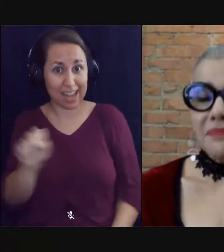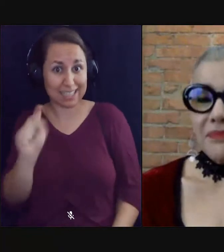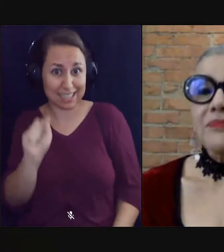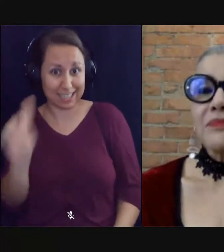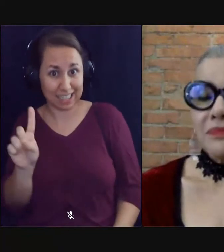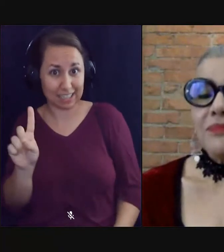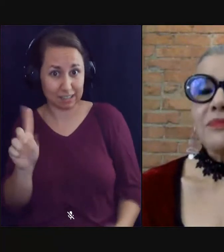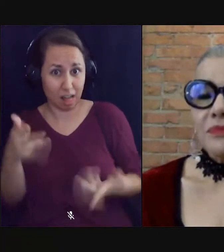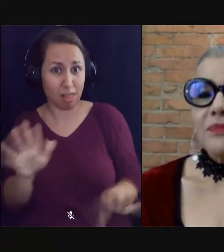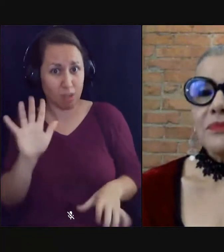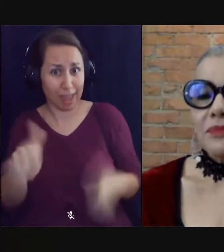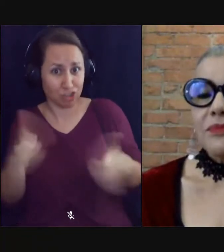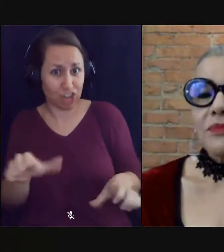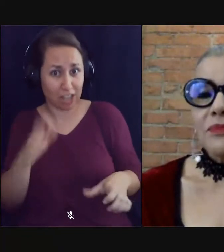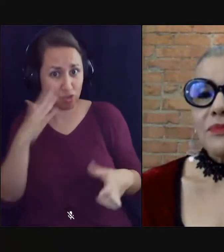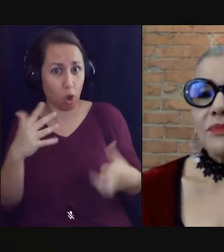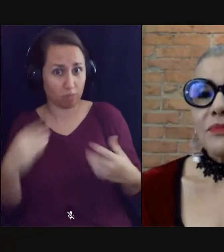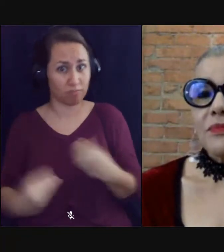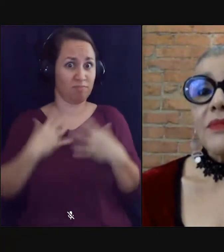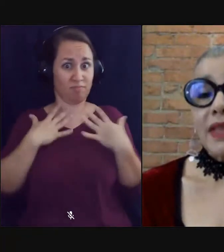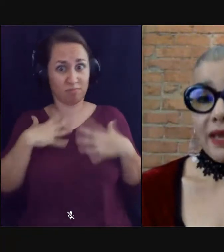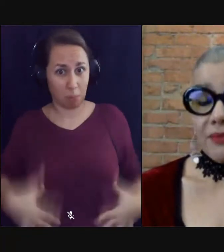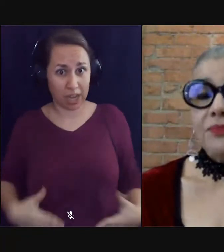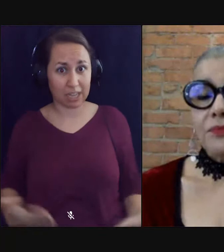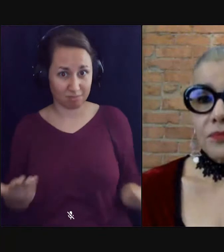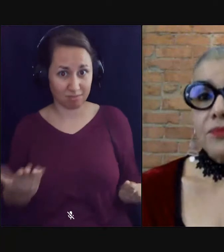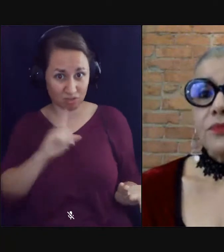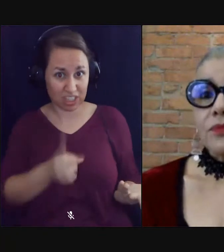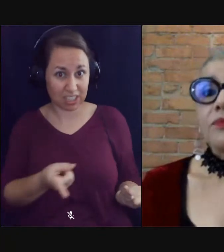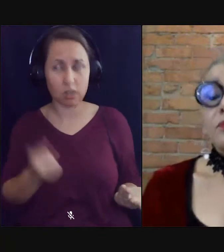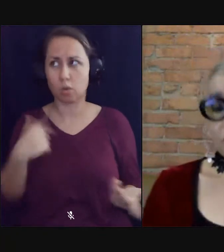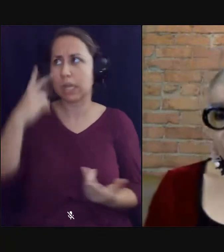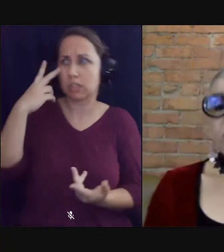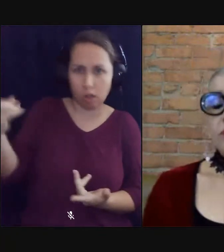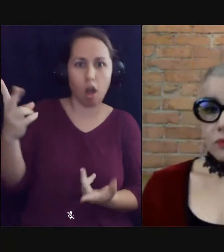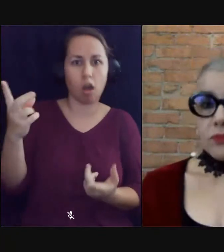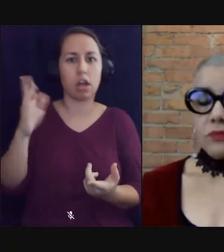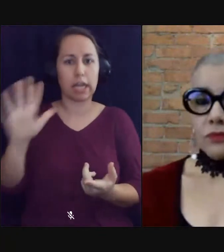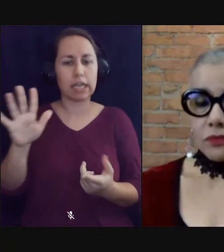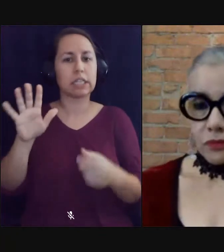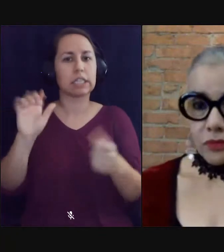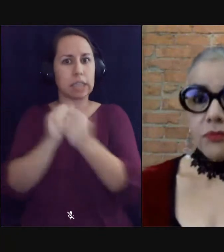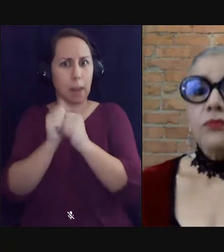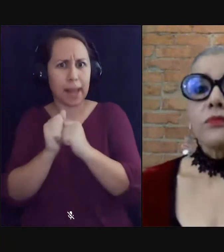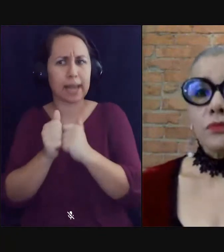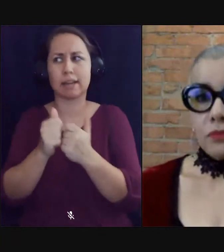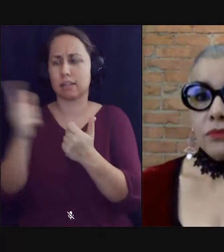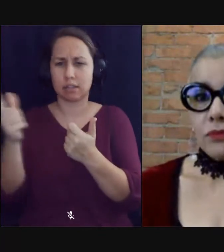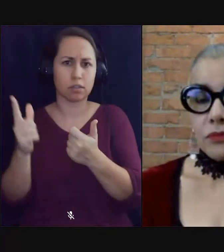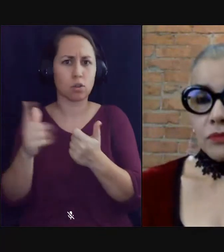absolutely not. I mean, we saw what he campaigned on, which was unbridled white nationalism. Mm-hmm. We saw what he stirred up, which